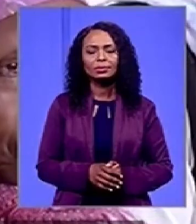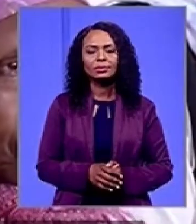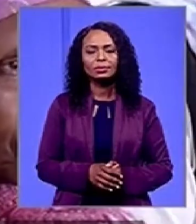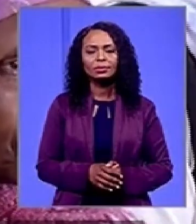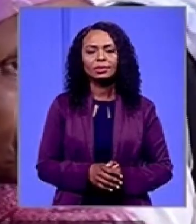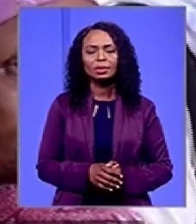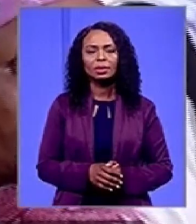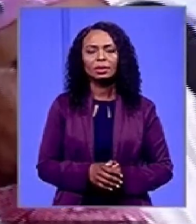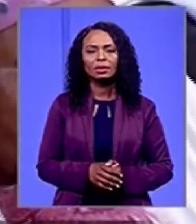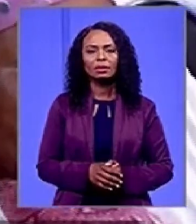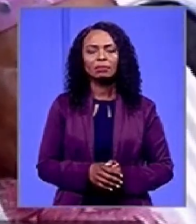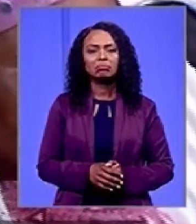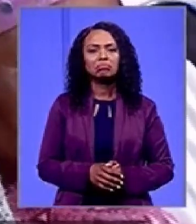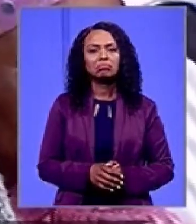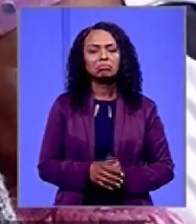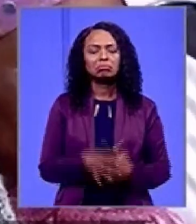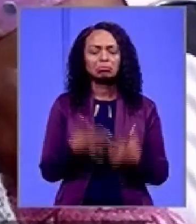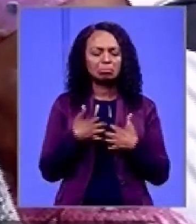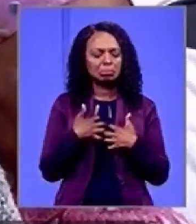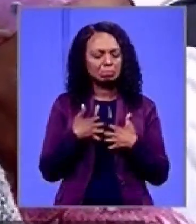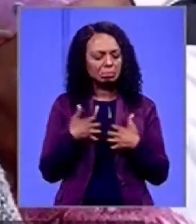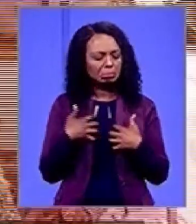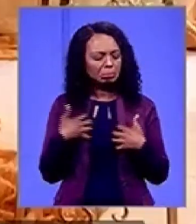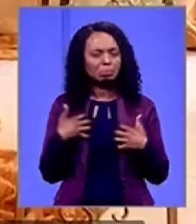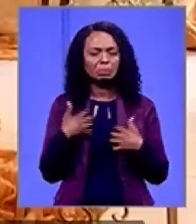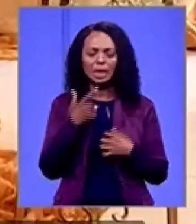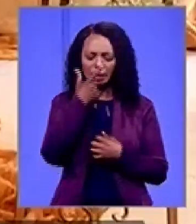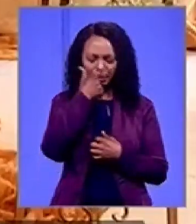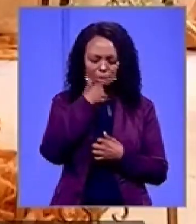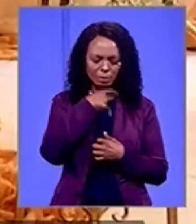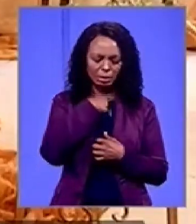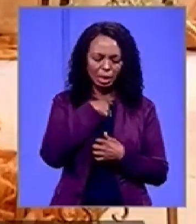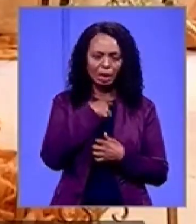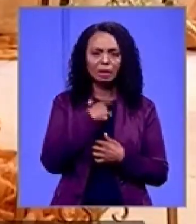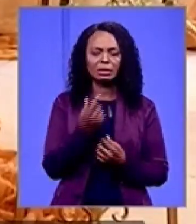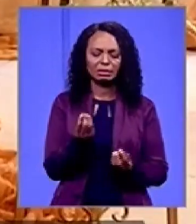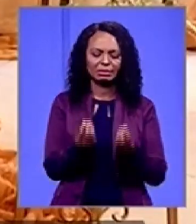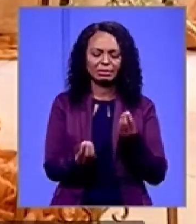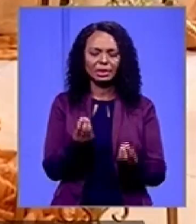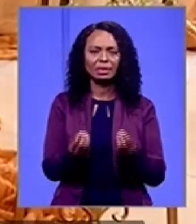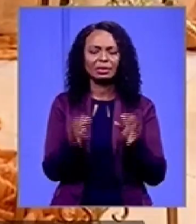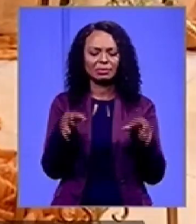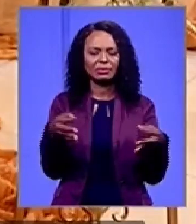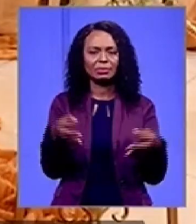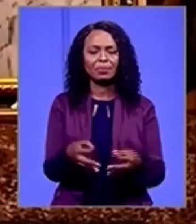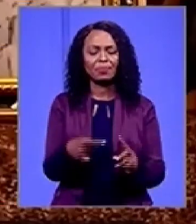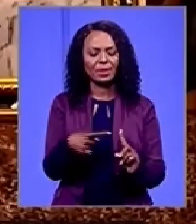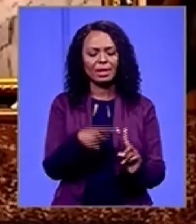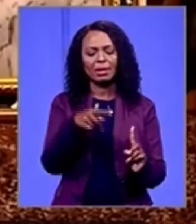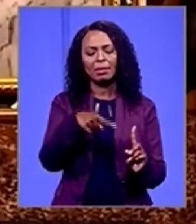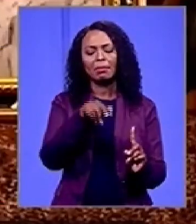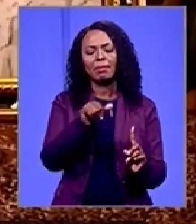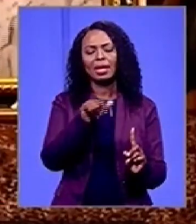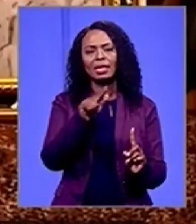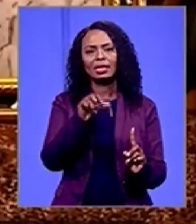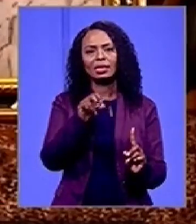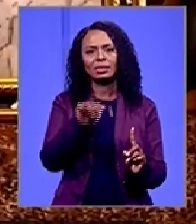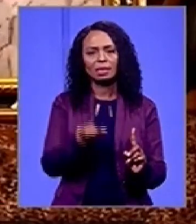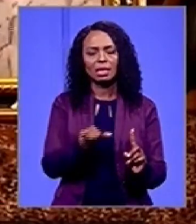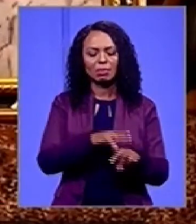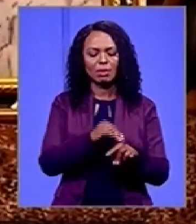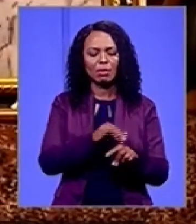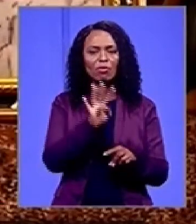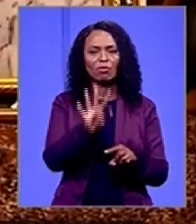Maikutlo a na le maswe kwa phitlhong ya makhabujana a mabedi ao matshelo a bona a khutsafaditsweng e leng Palesa yo a neng a le dingwaga di le 4 le kgaitsadi